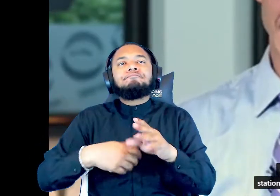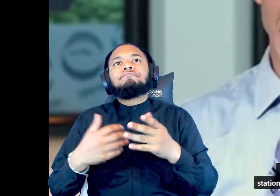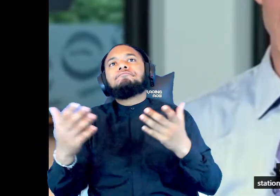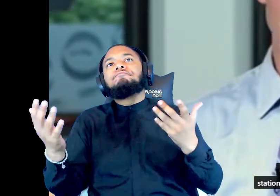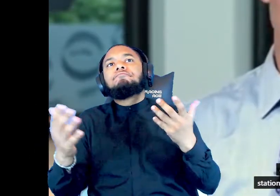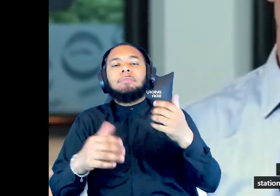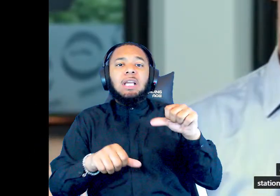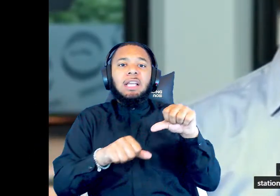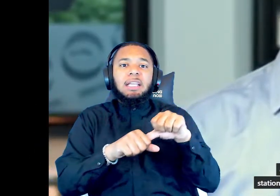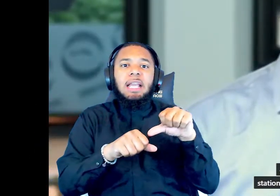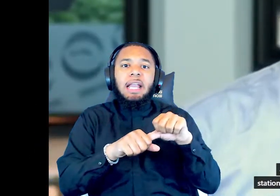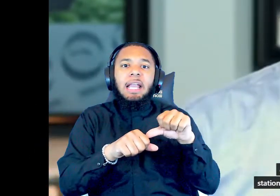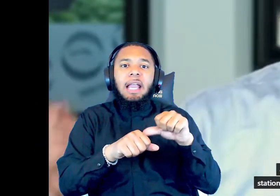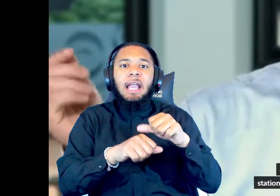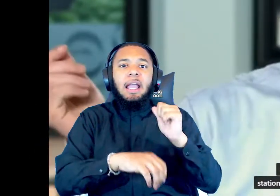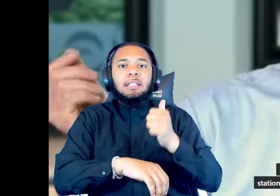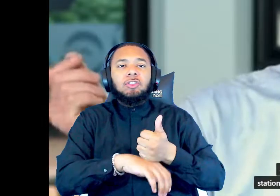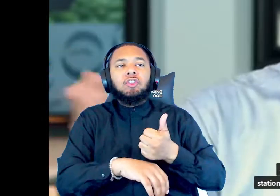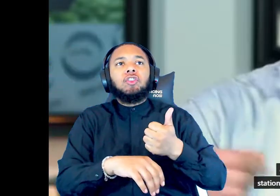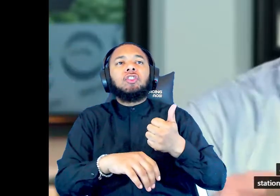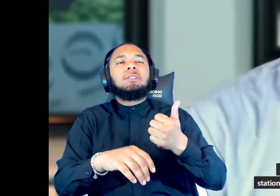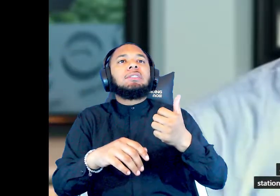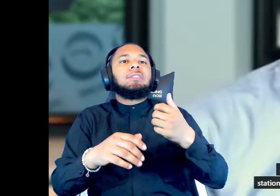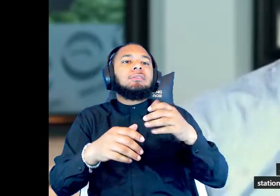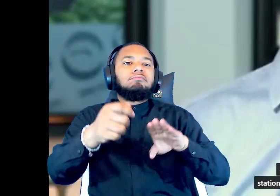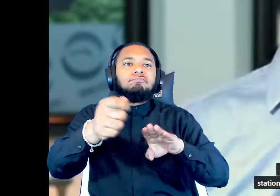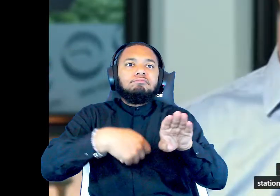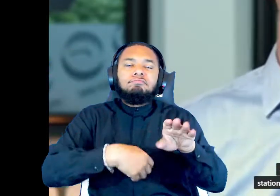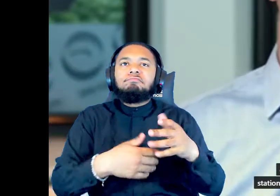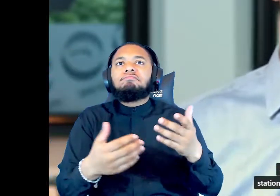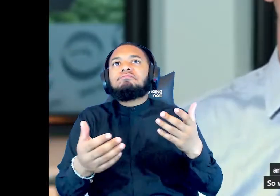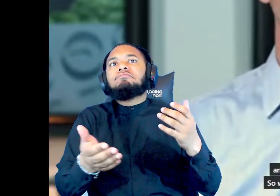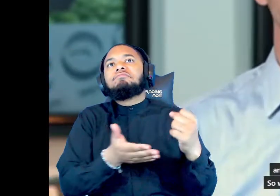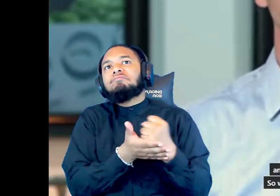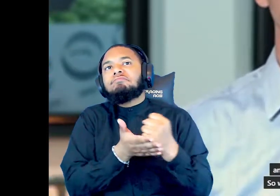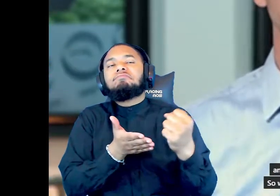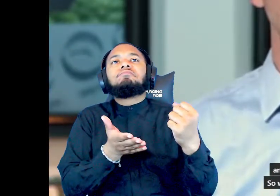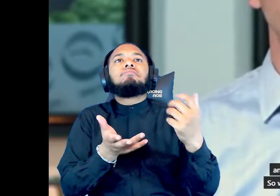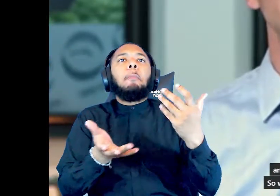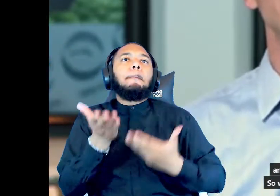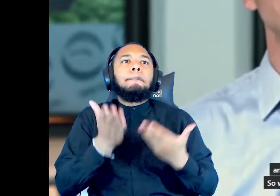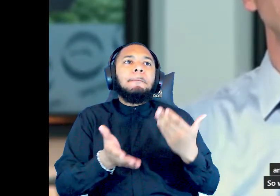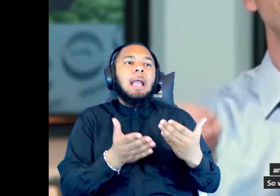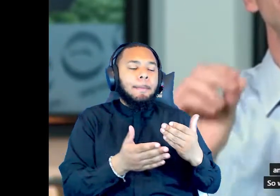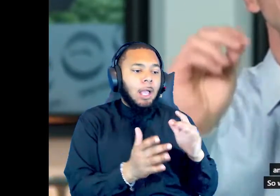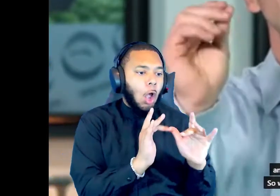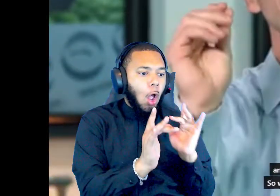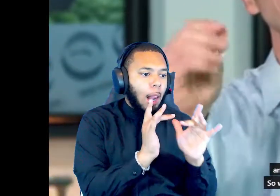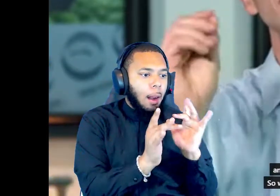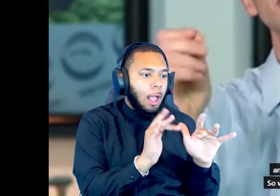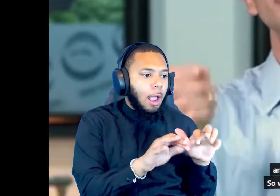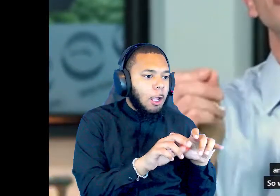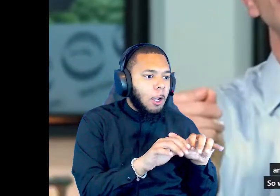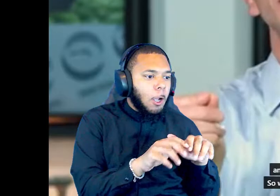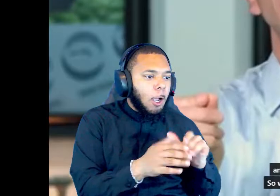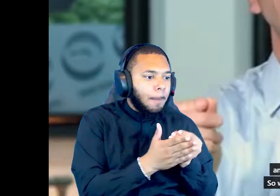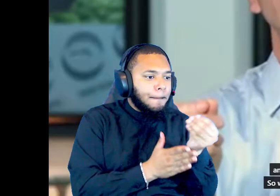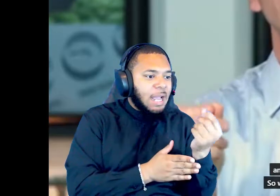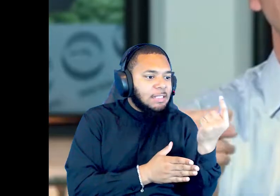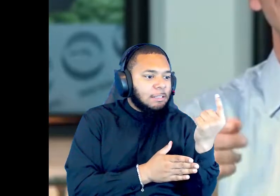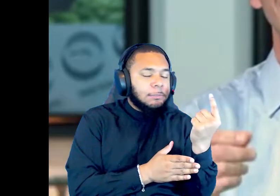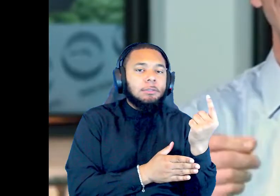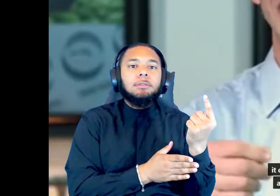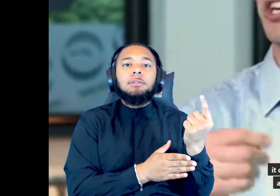gas station. You might pay for something online and have it shipped to your house. So when you're using your credit